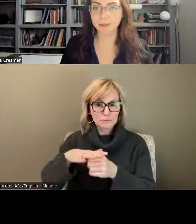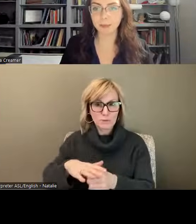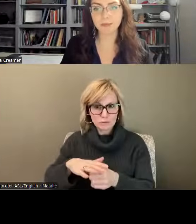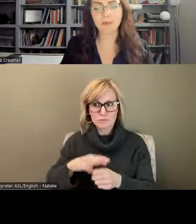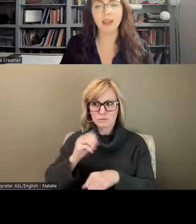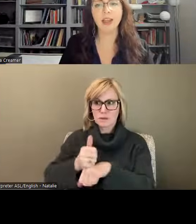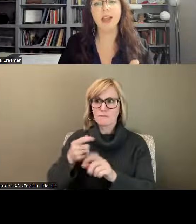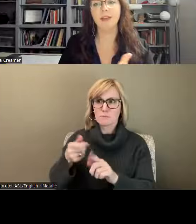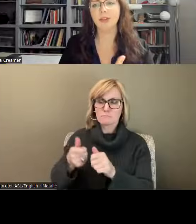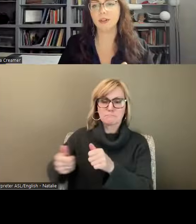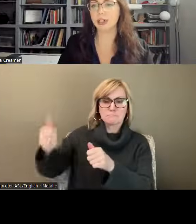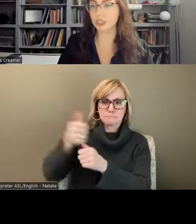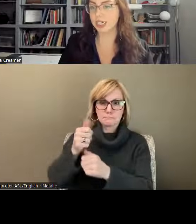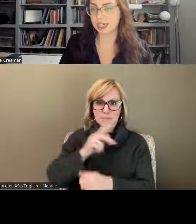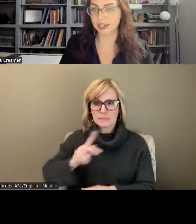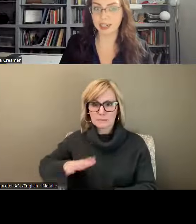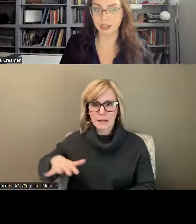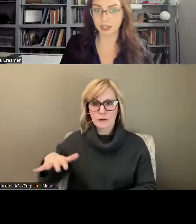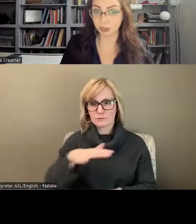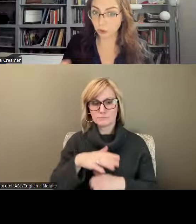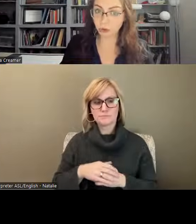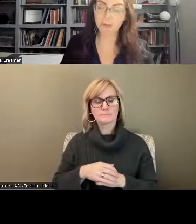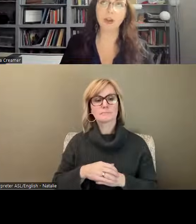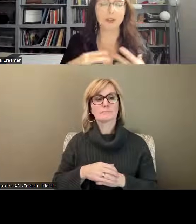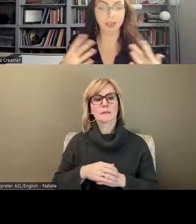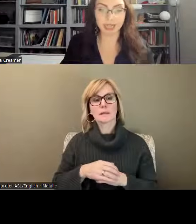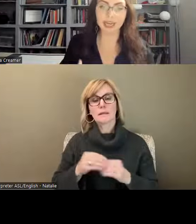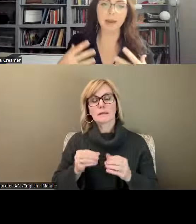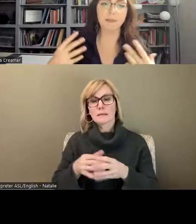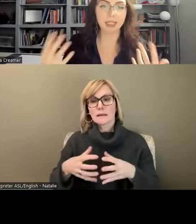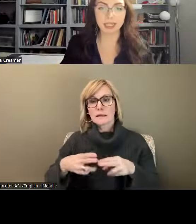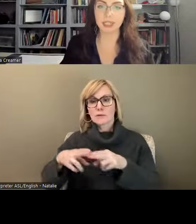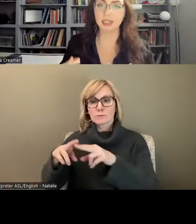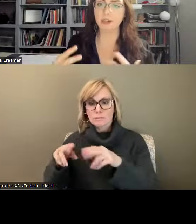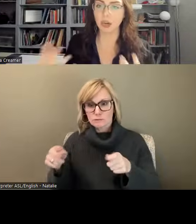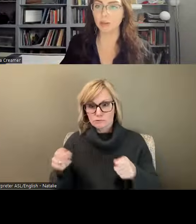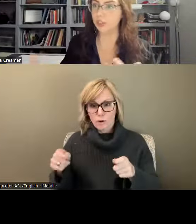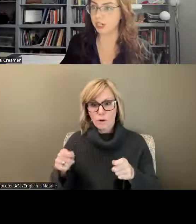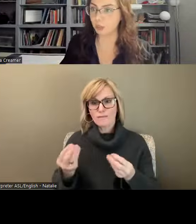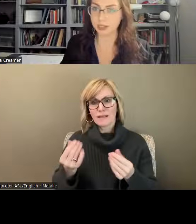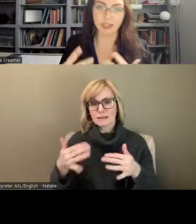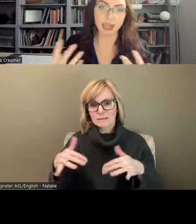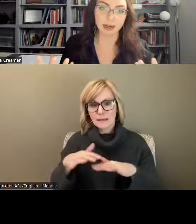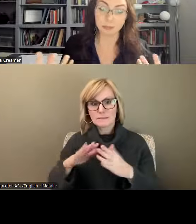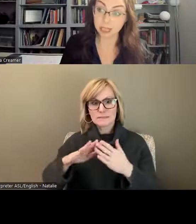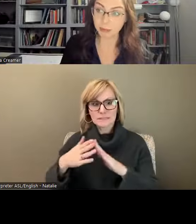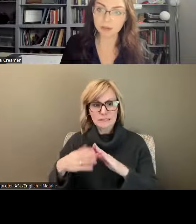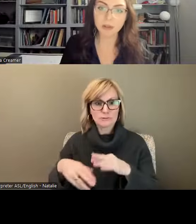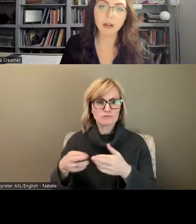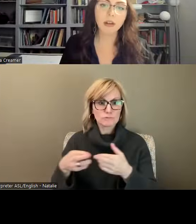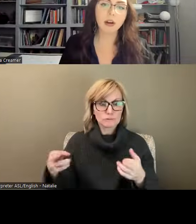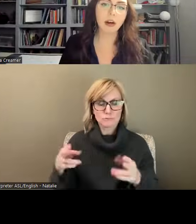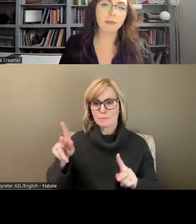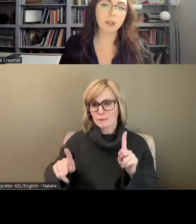empire. Ever increasing Assyrian control over landscape, cities, settlements, resources, and